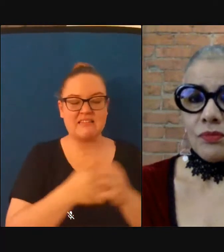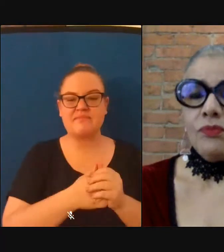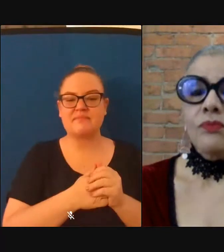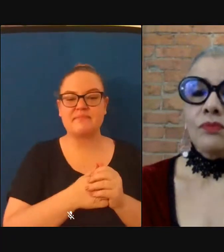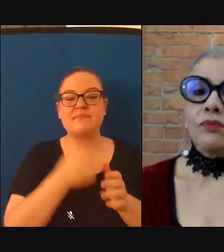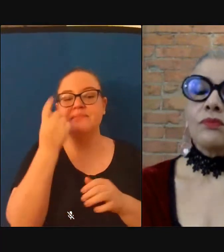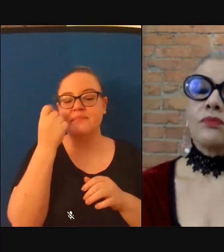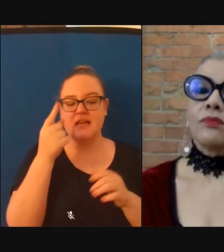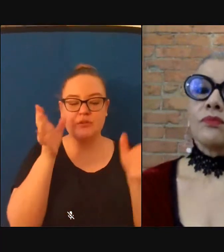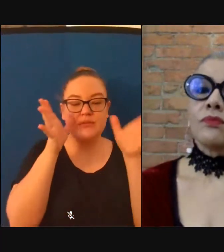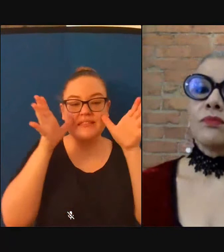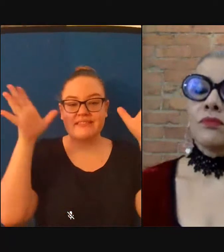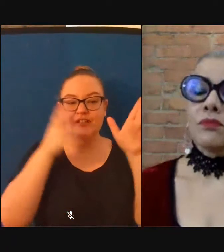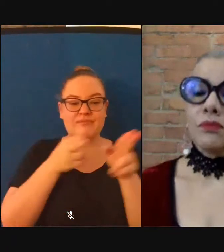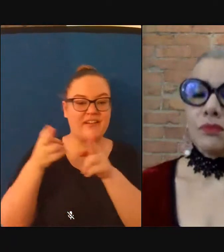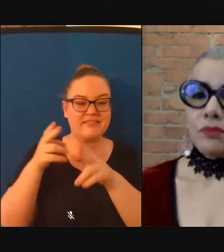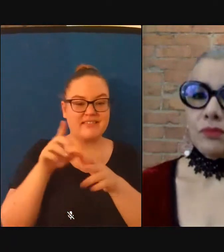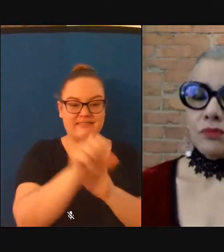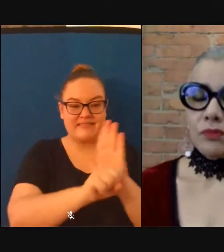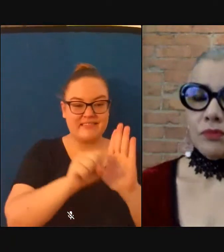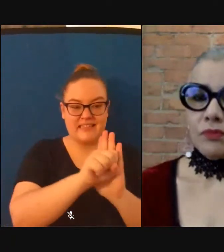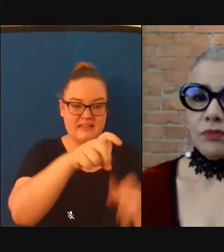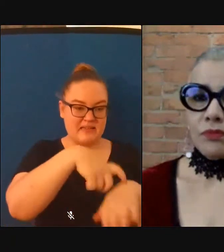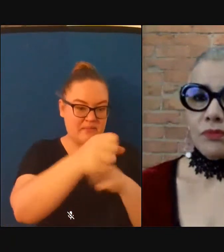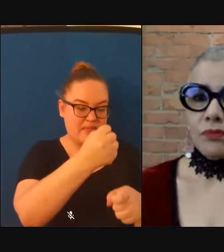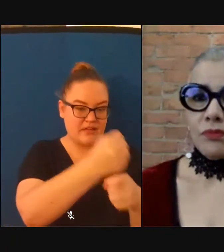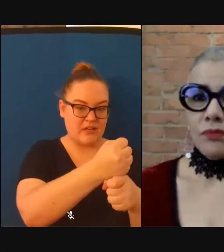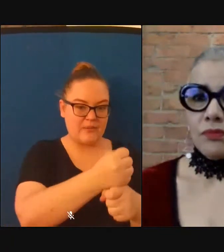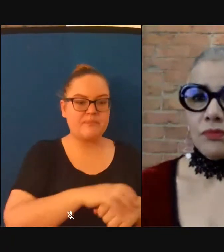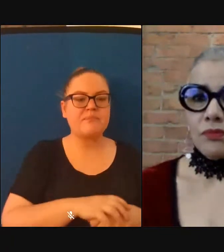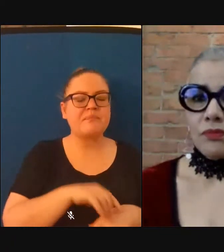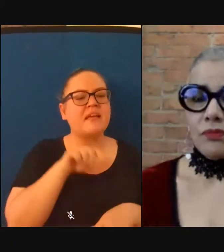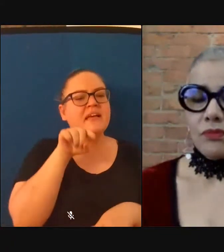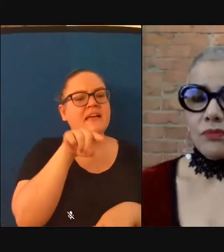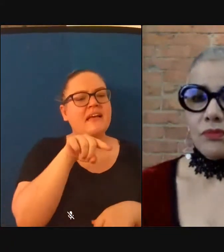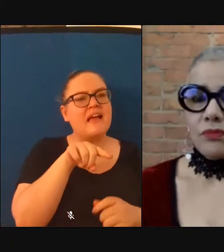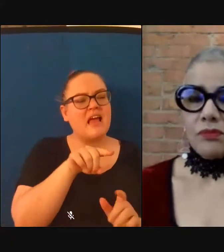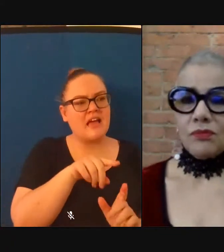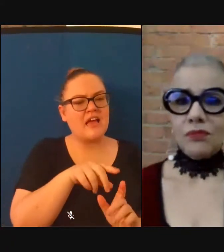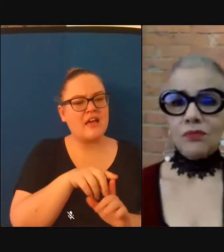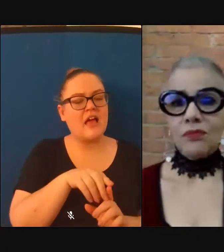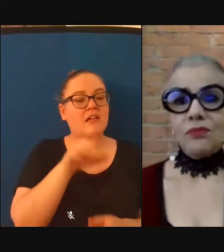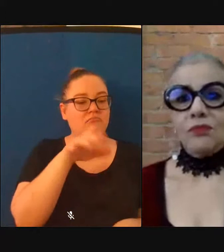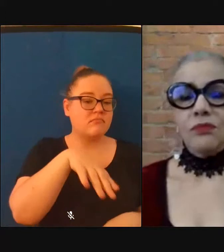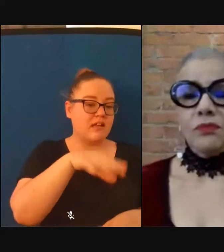season where he was, and he went and named a deer after my friend, shot the